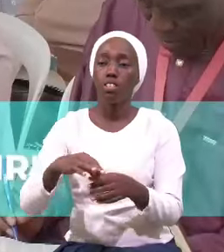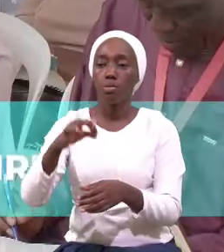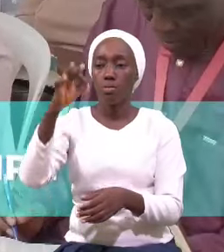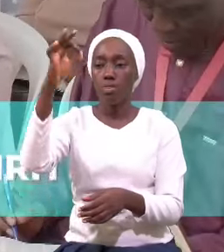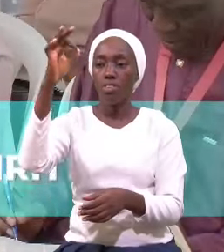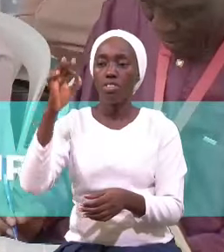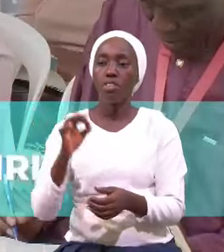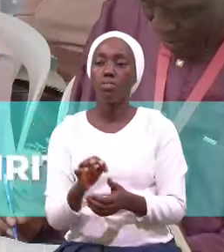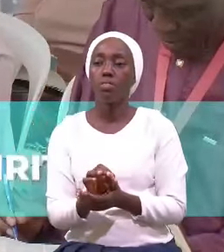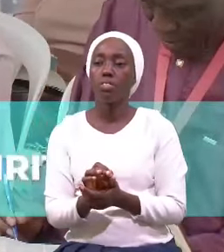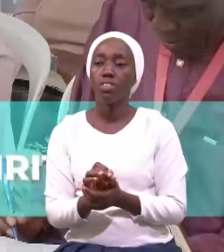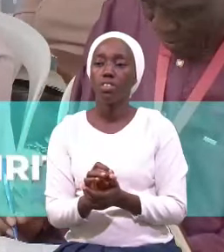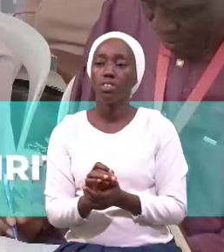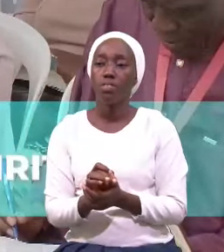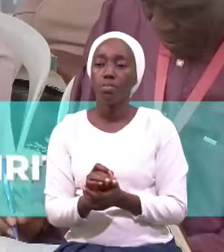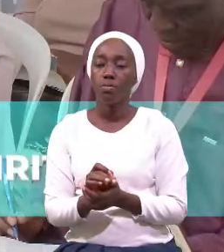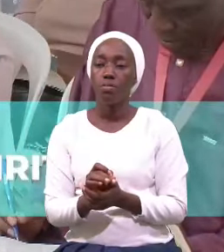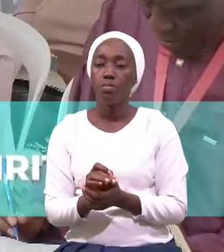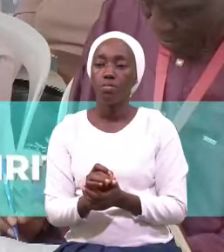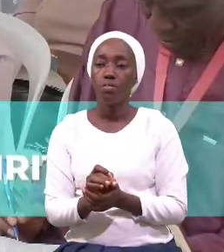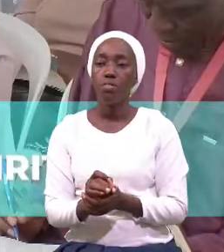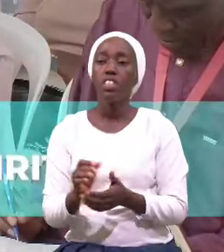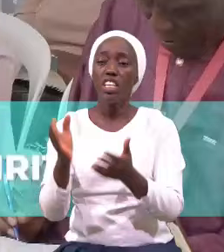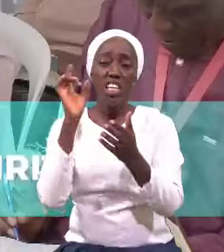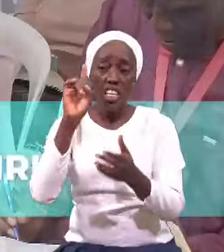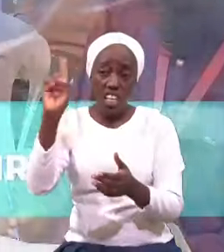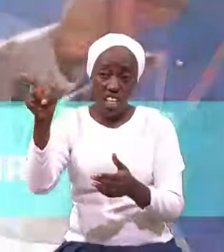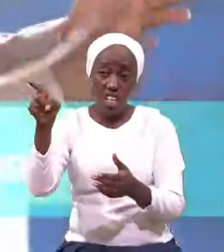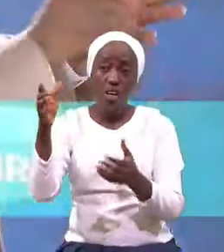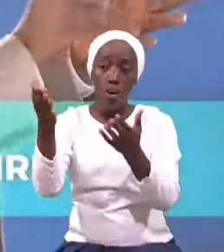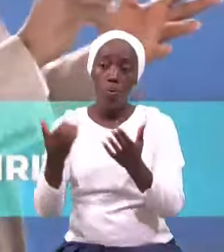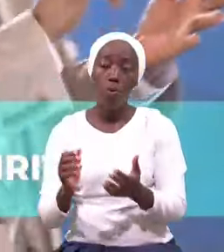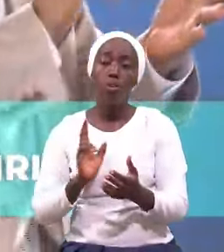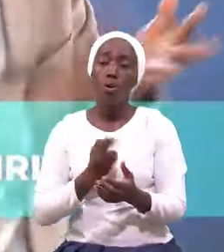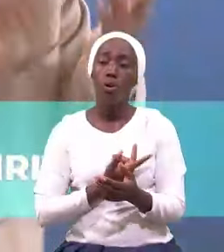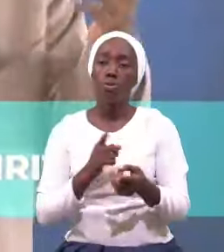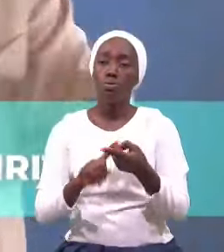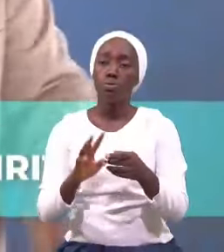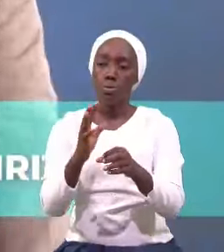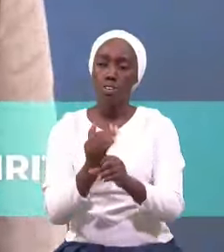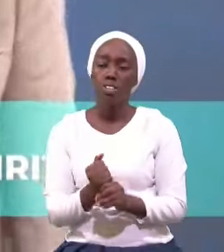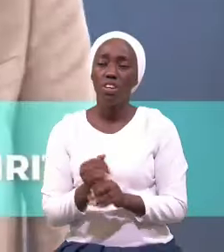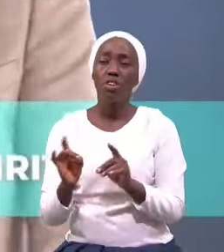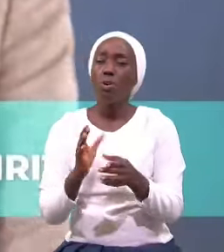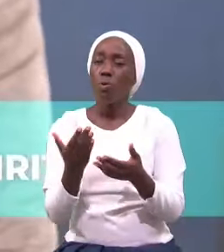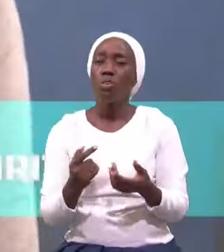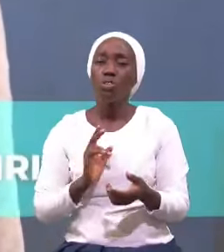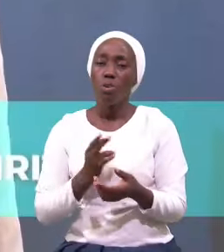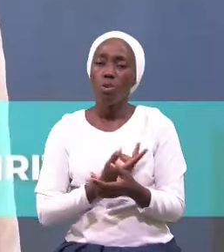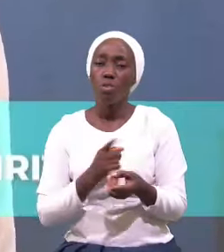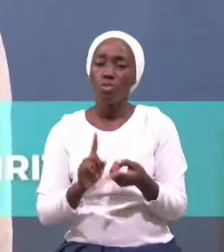He wants us to receive. He doesn't want us to reject or to resist.